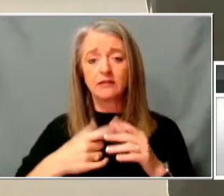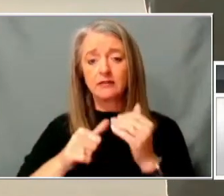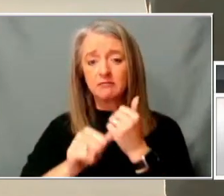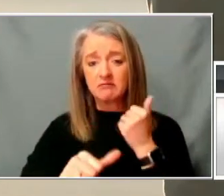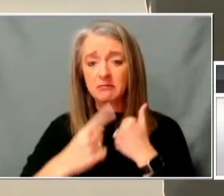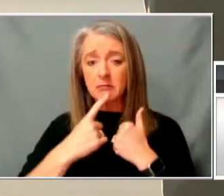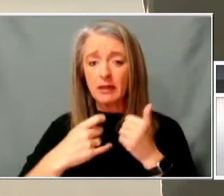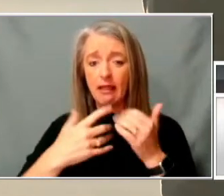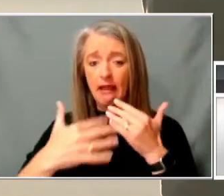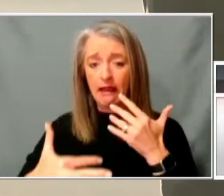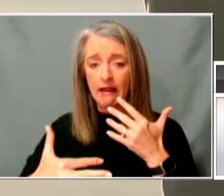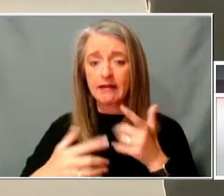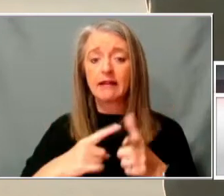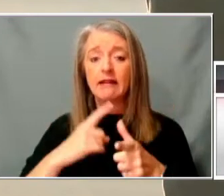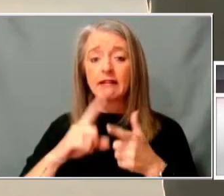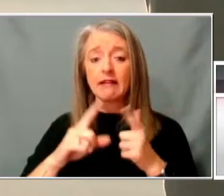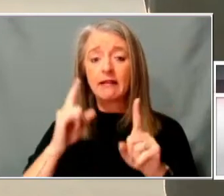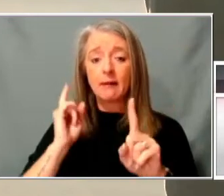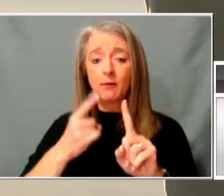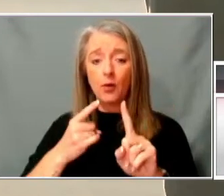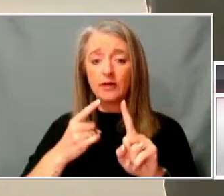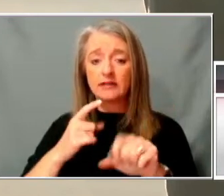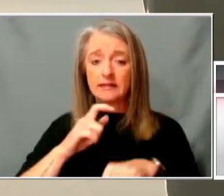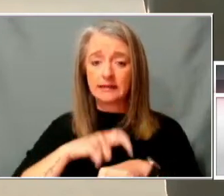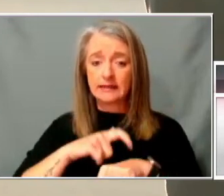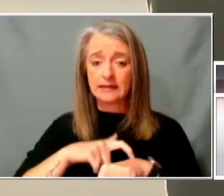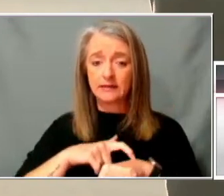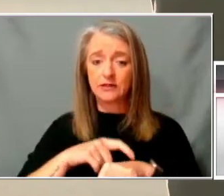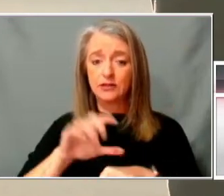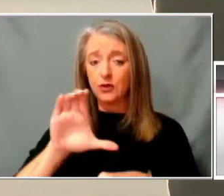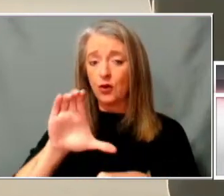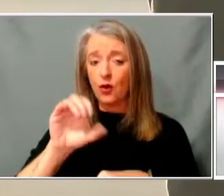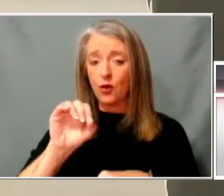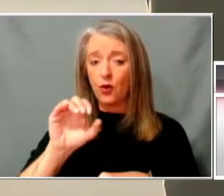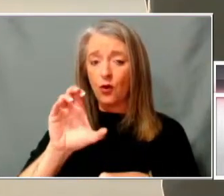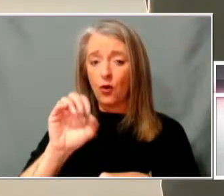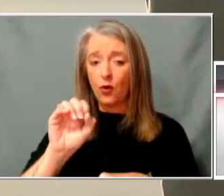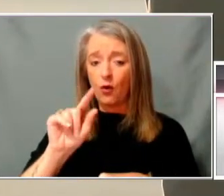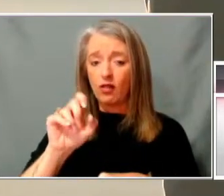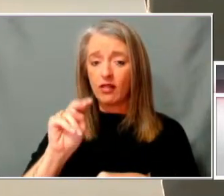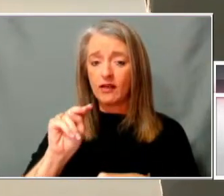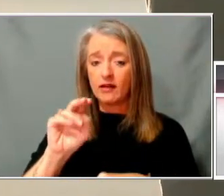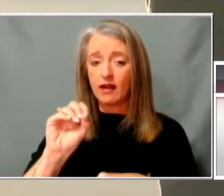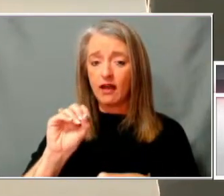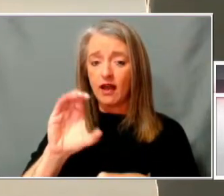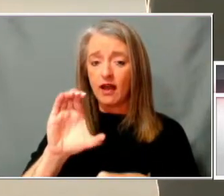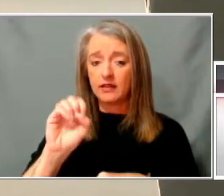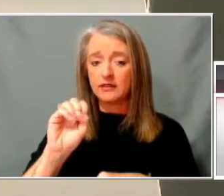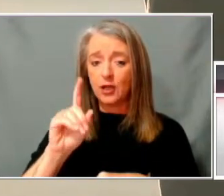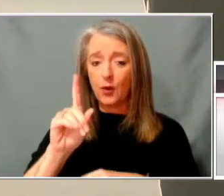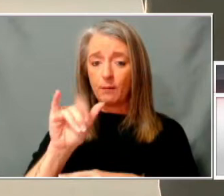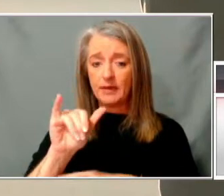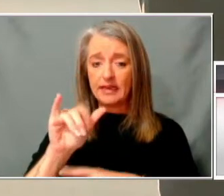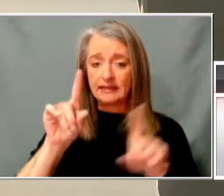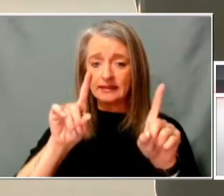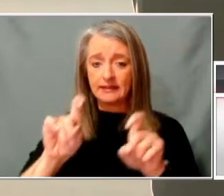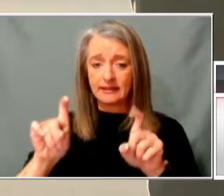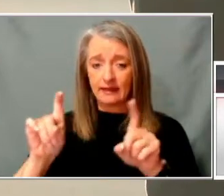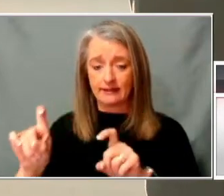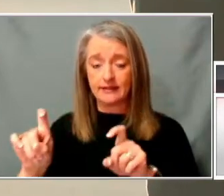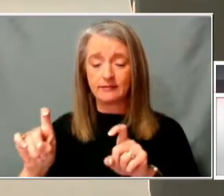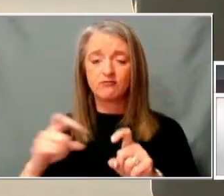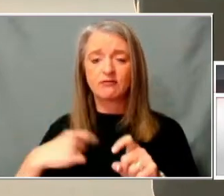at that point they decided that it was time to get a colonoscopy. And I was kind of thinking, you know, and I had